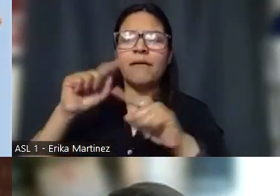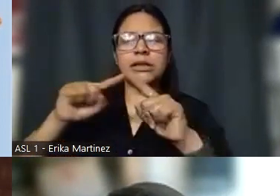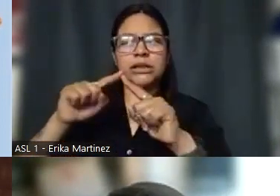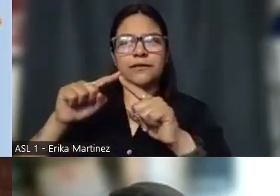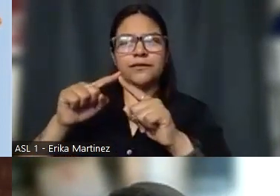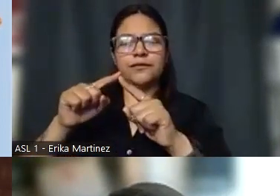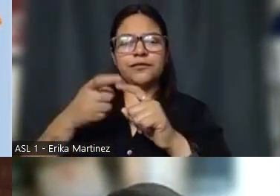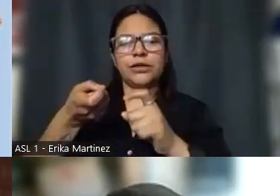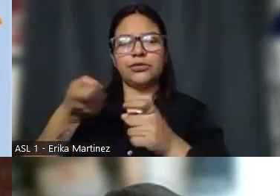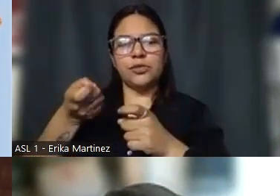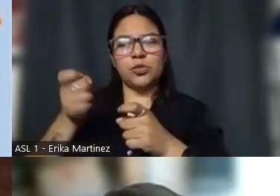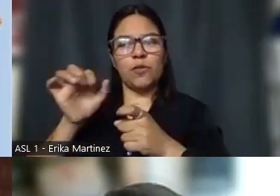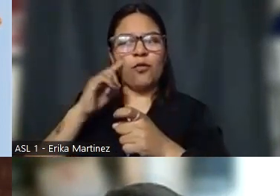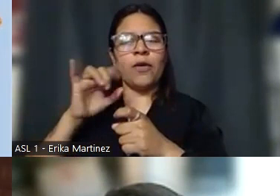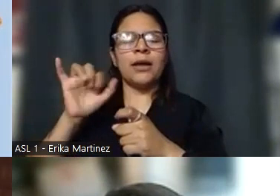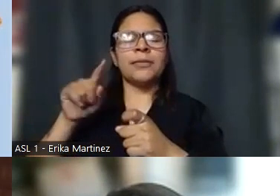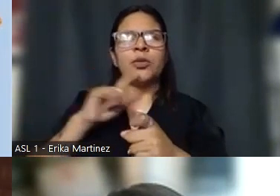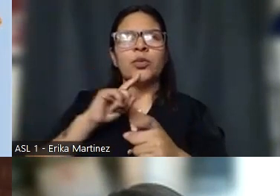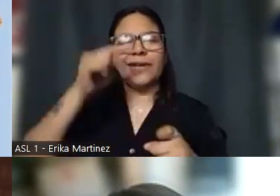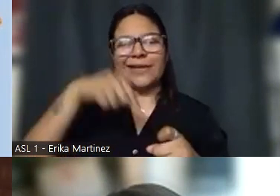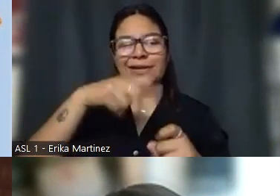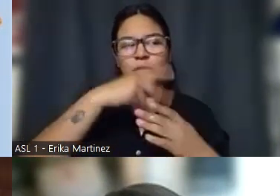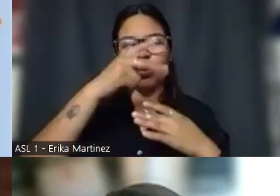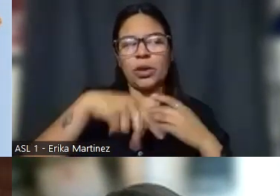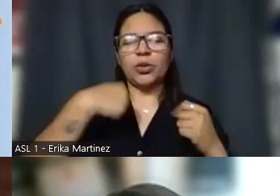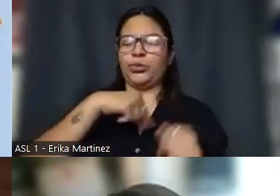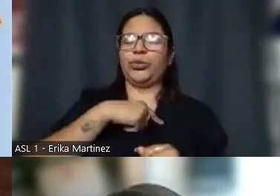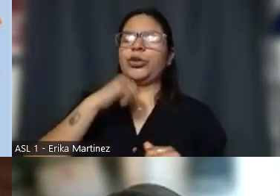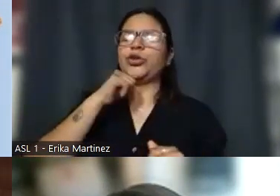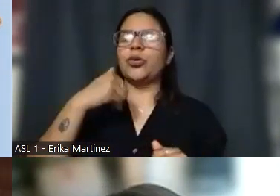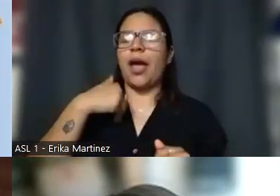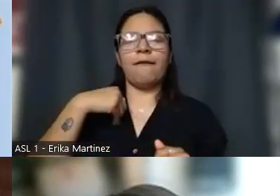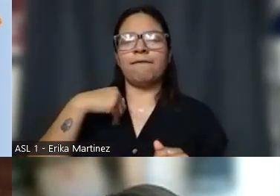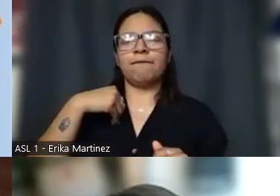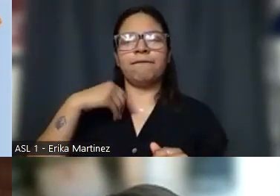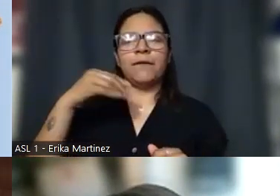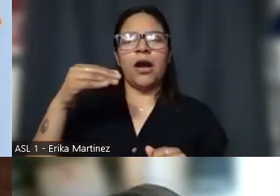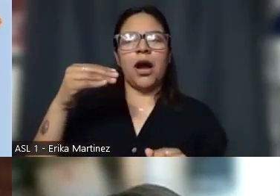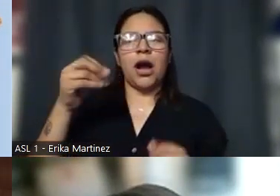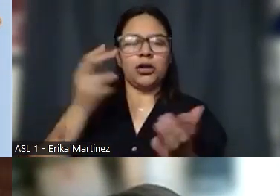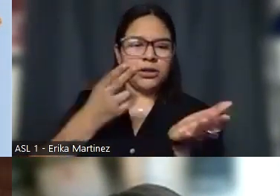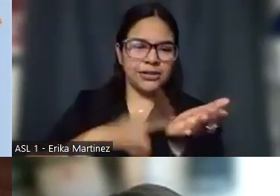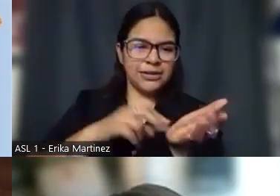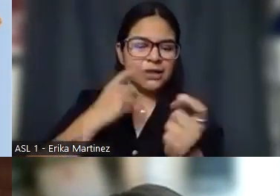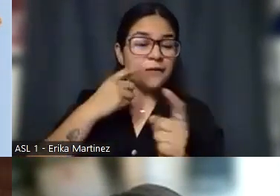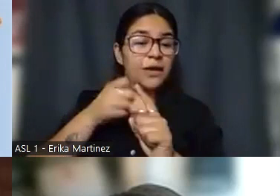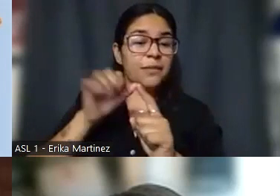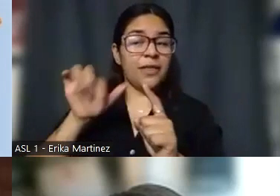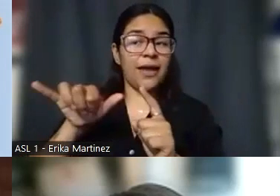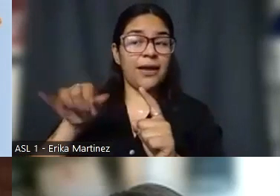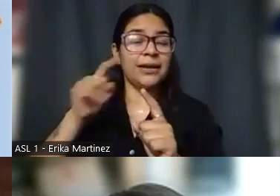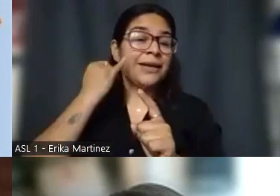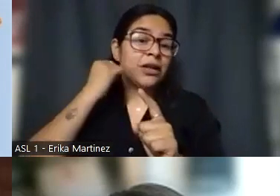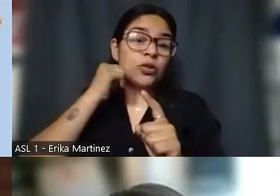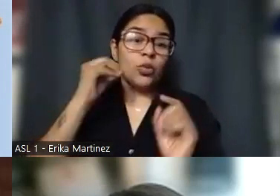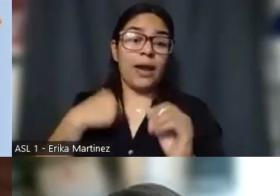Whereas for the patient representative program, we don't have to have consent to go through the medical chart. If they don't have anybody, and if